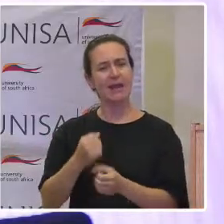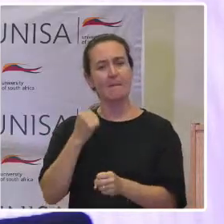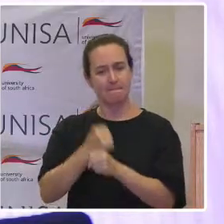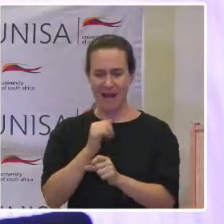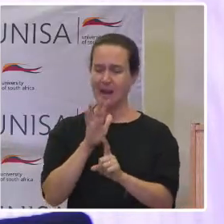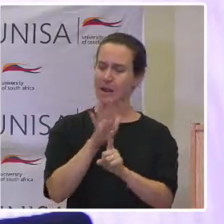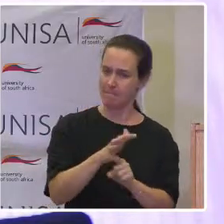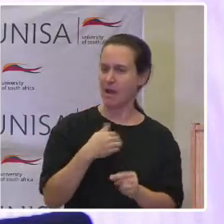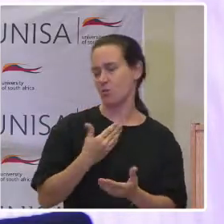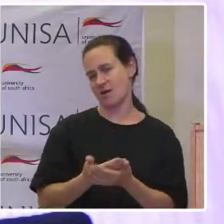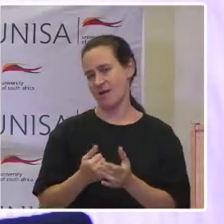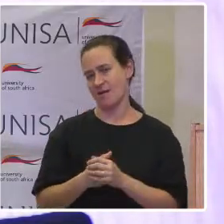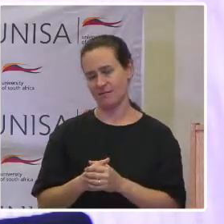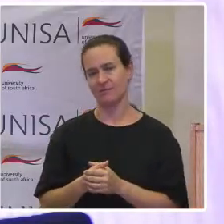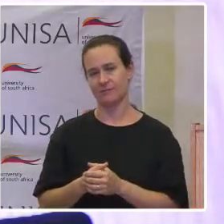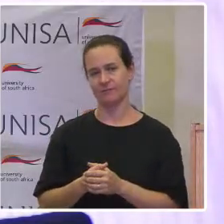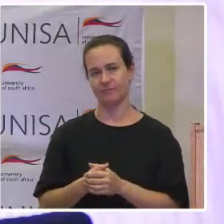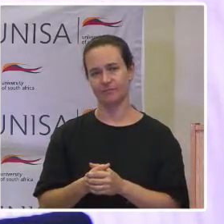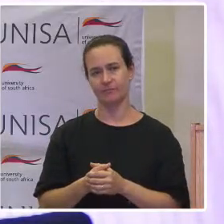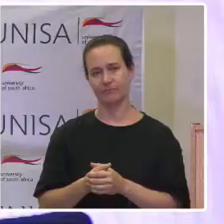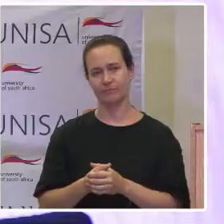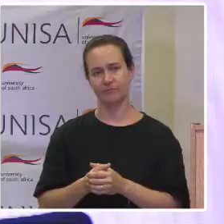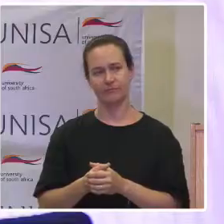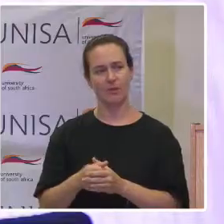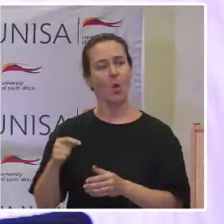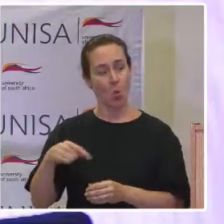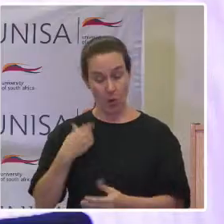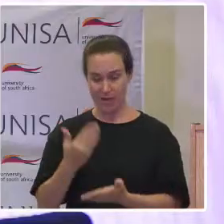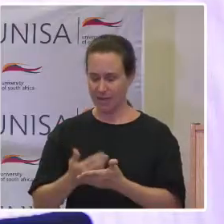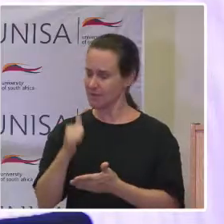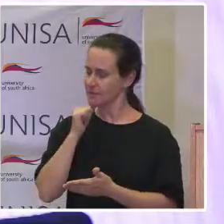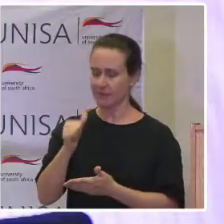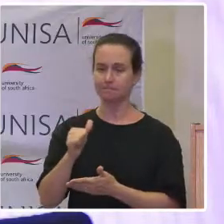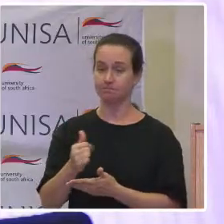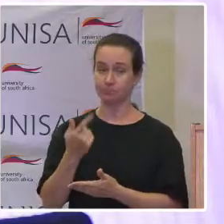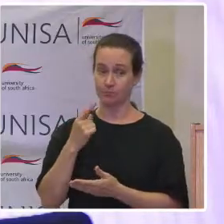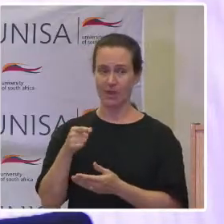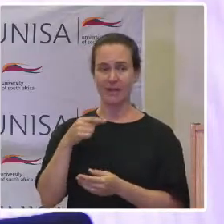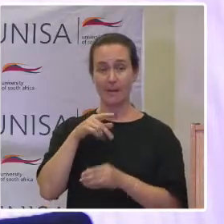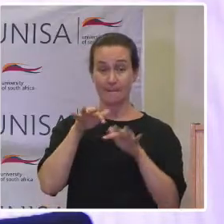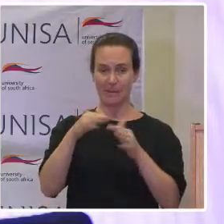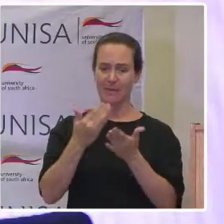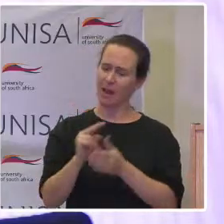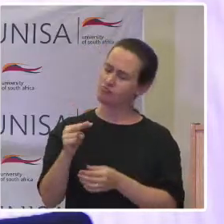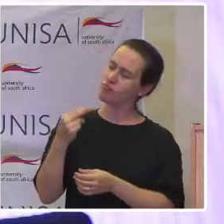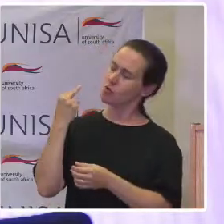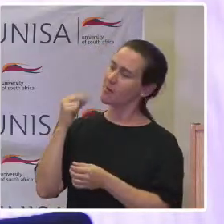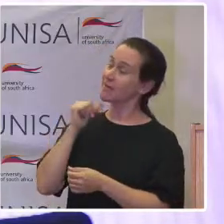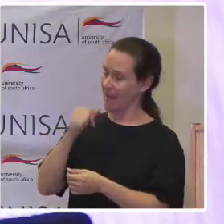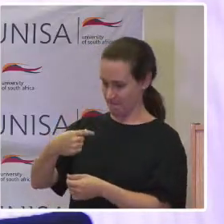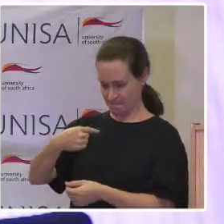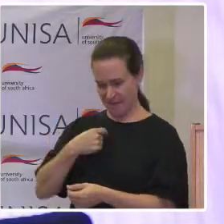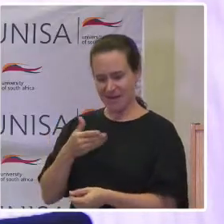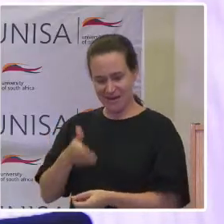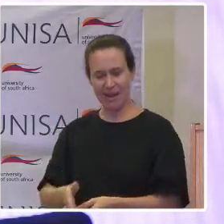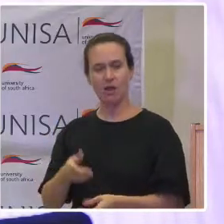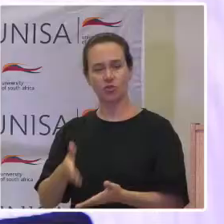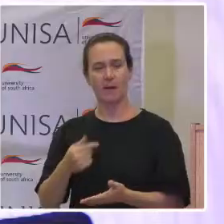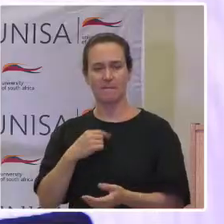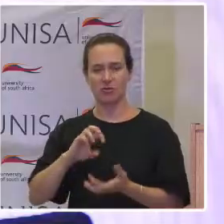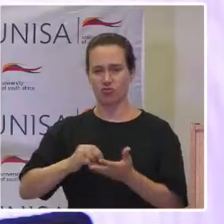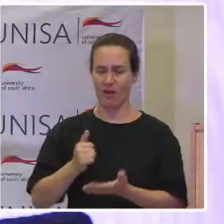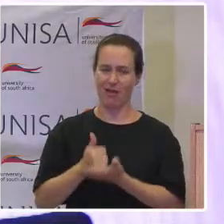even then we can be reckoned and say, okay, these people have contributed. It's your chance even to improve in terms